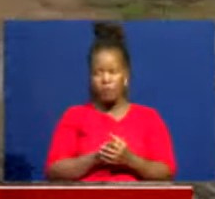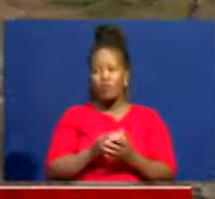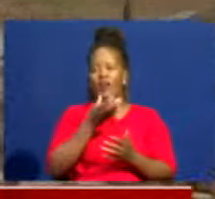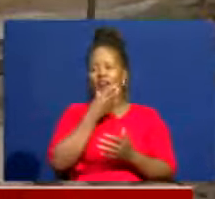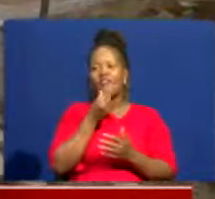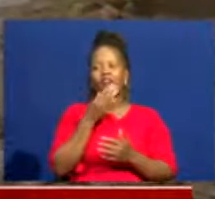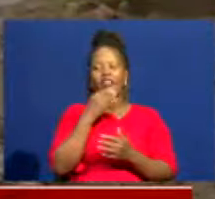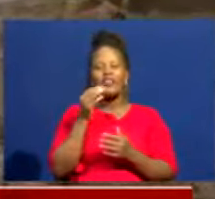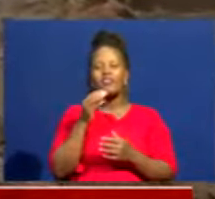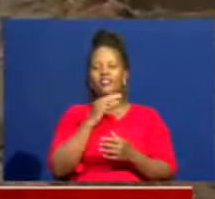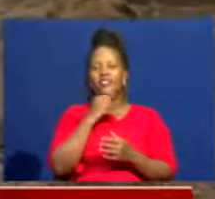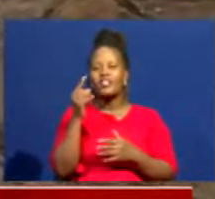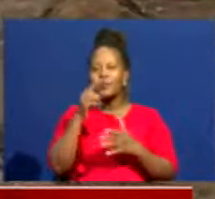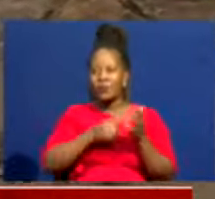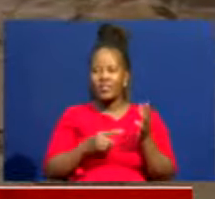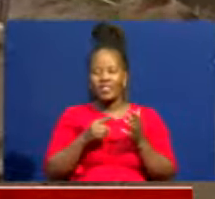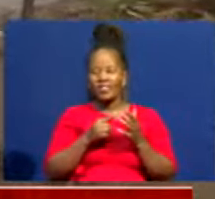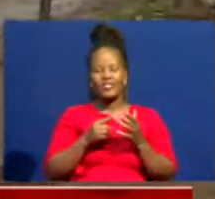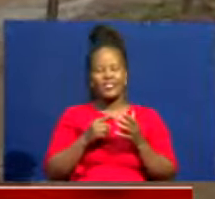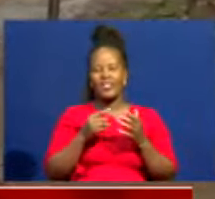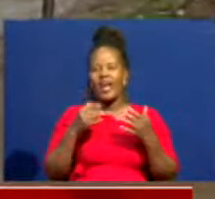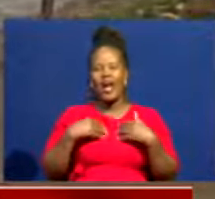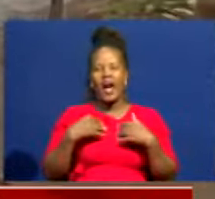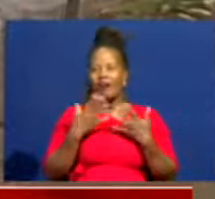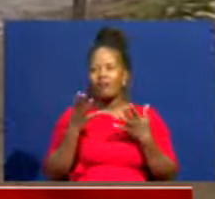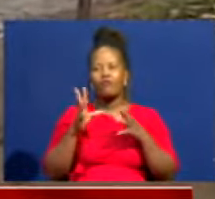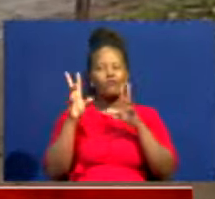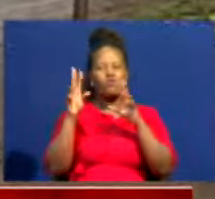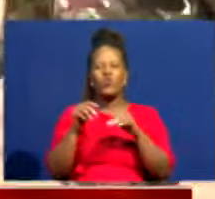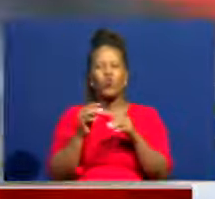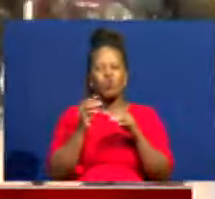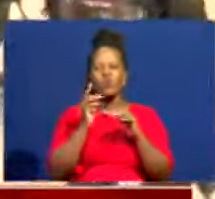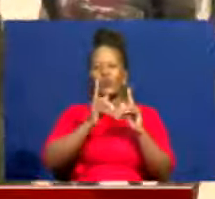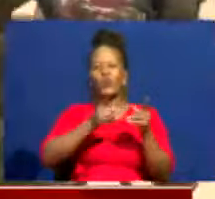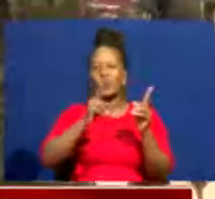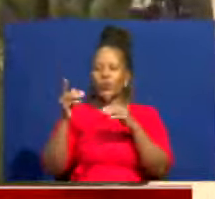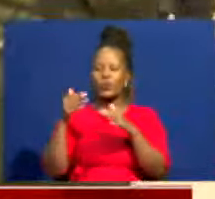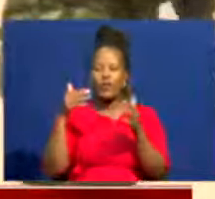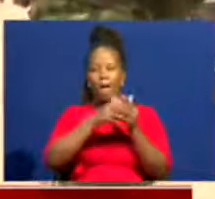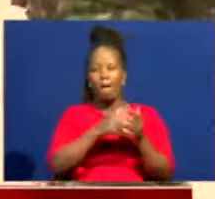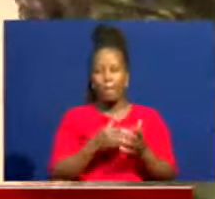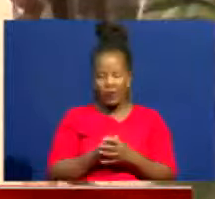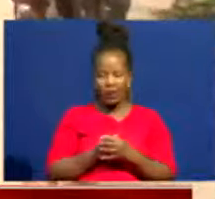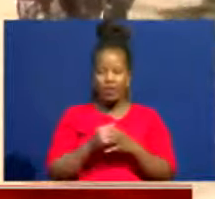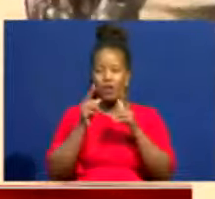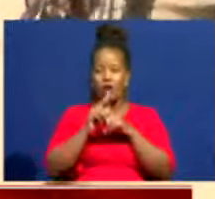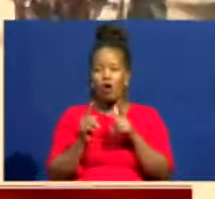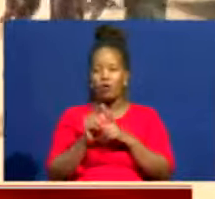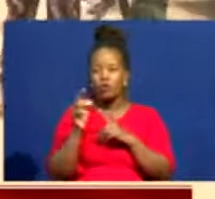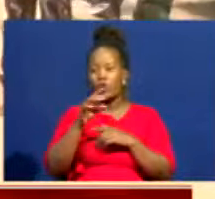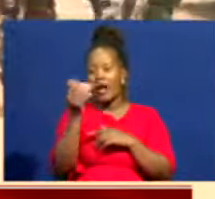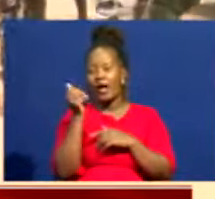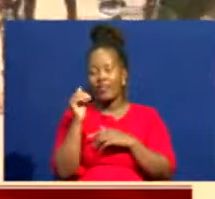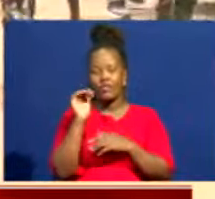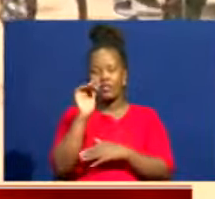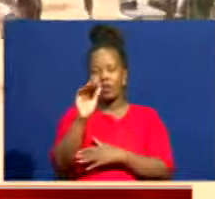that they have effected a curfew, saying they have intensified security operations in the county. Security operators will hold a baraza with the public